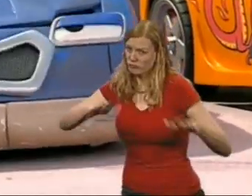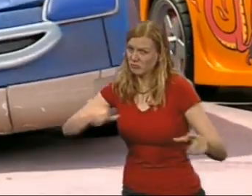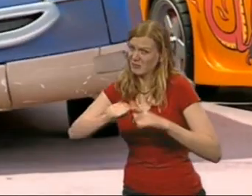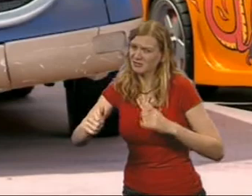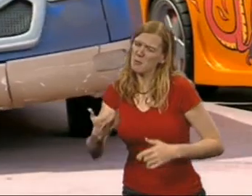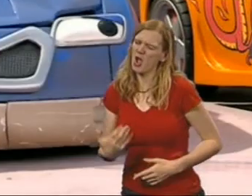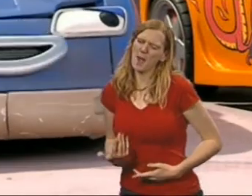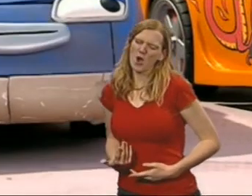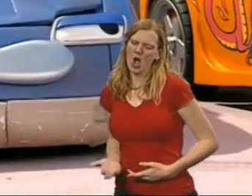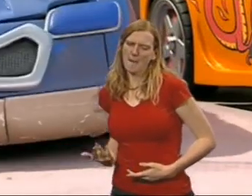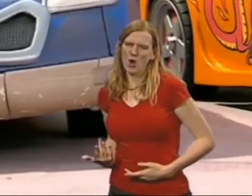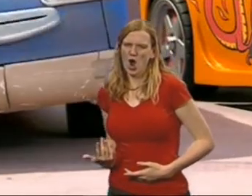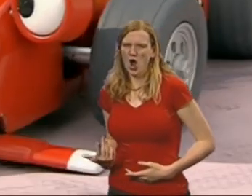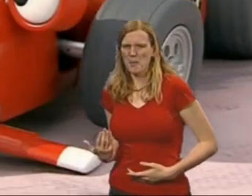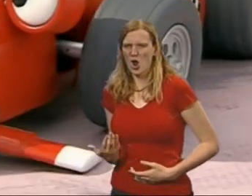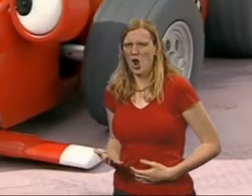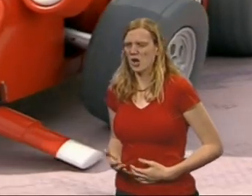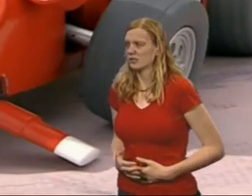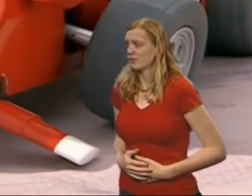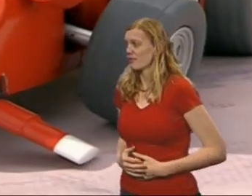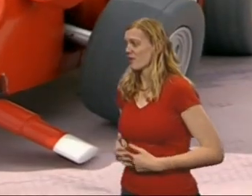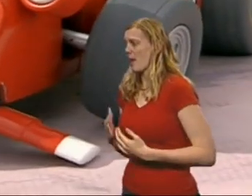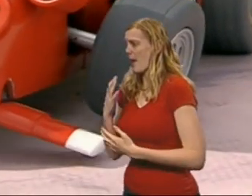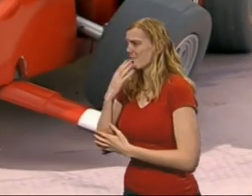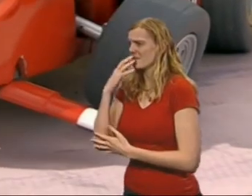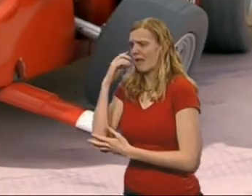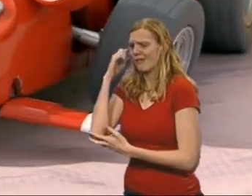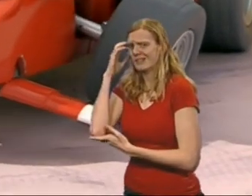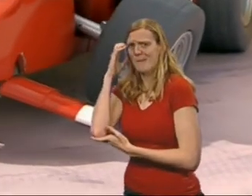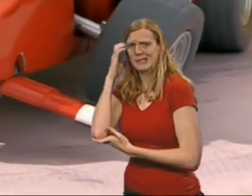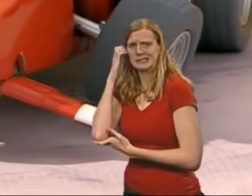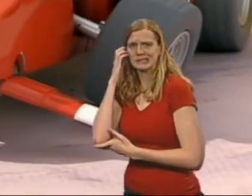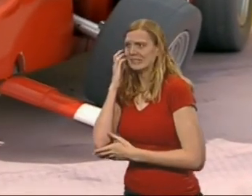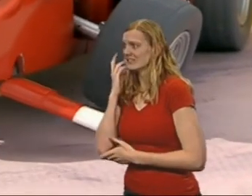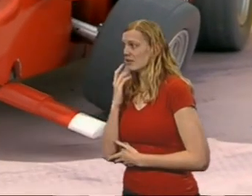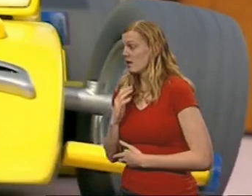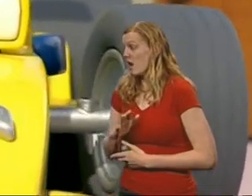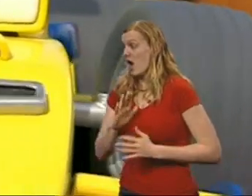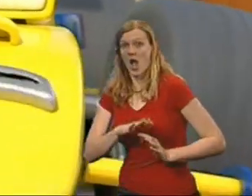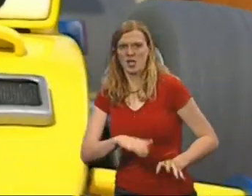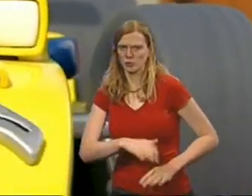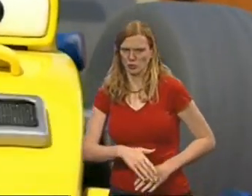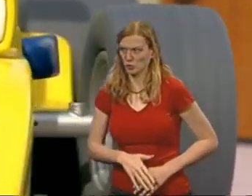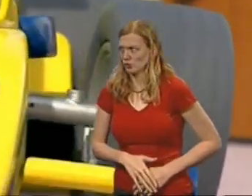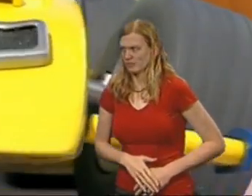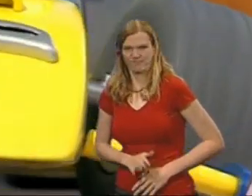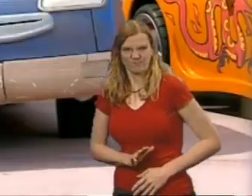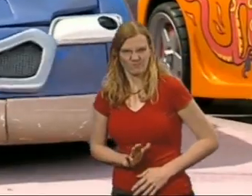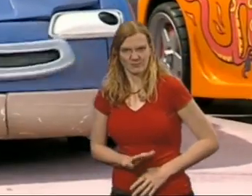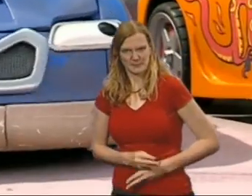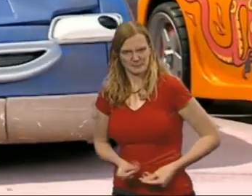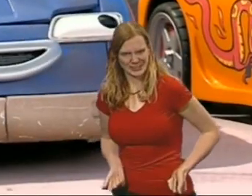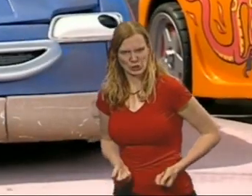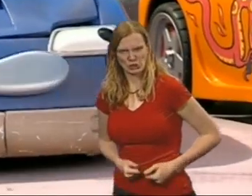on, countryside! Yeah? I think... Yes?